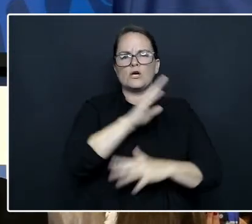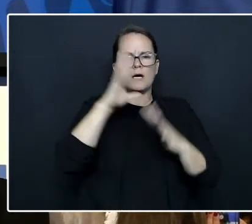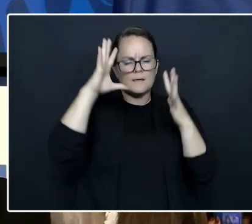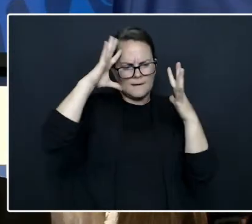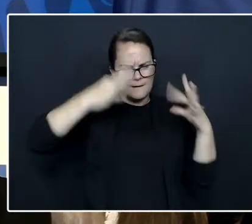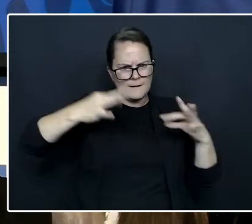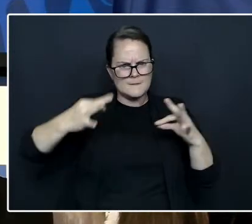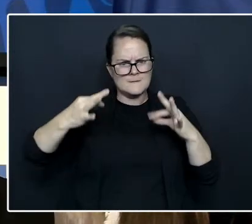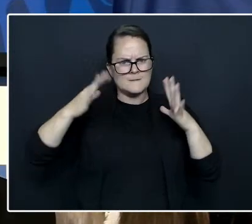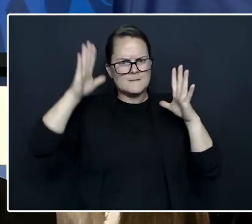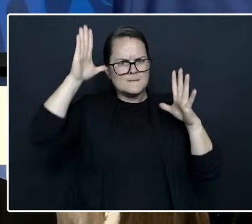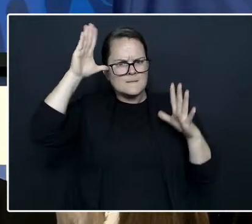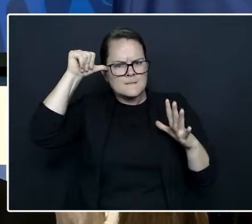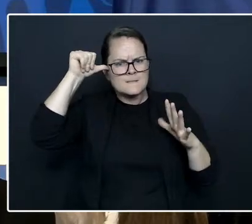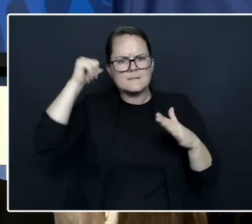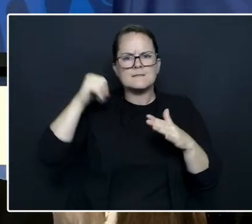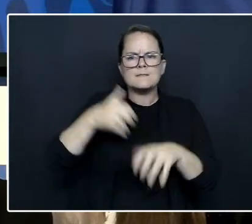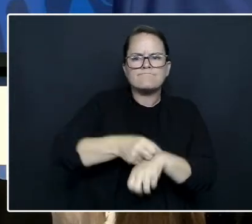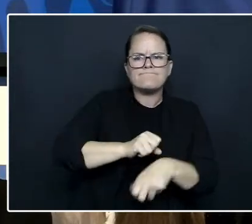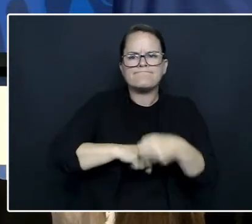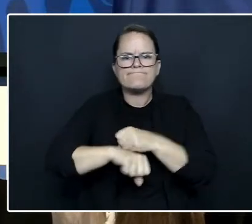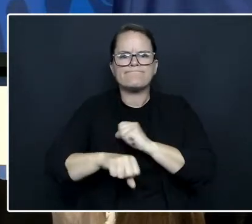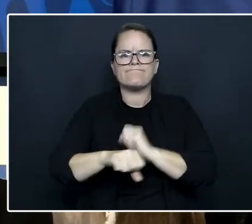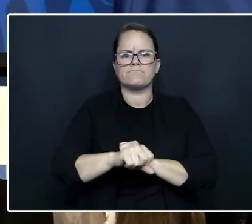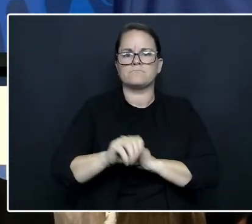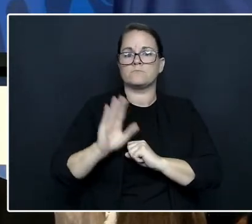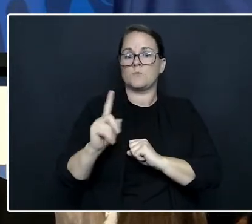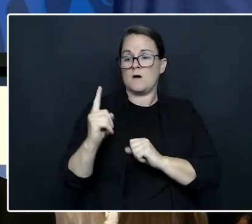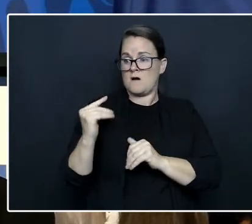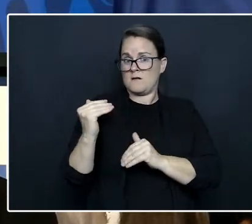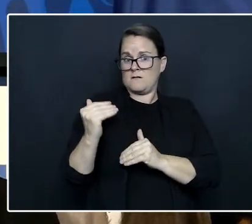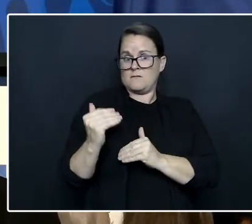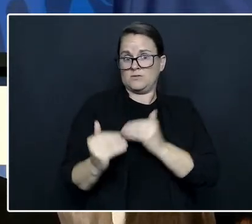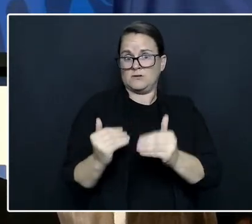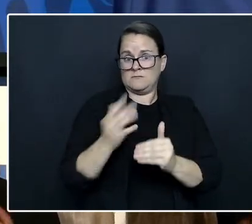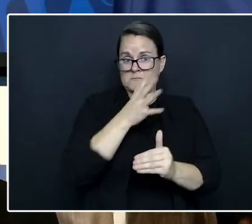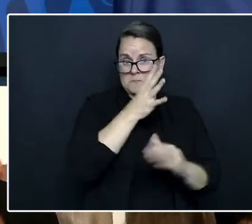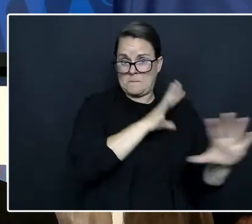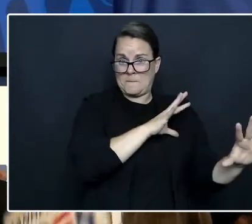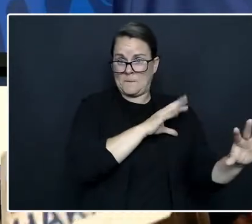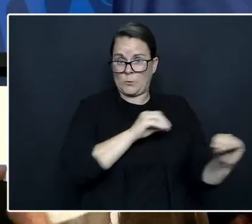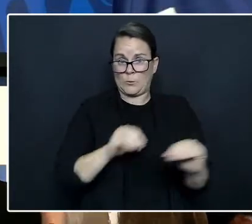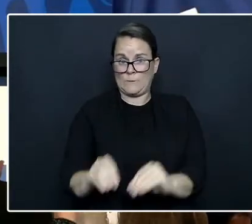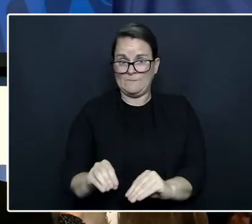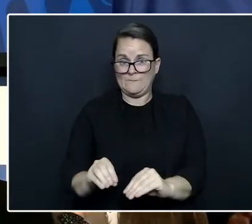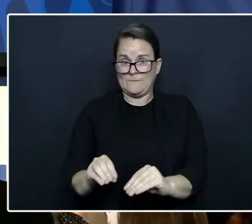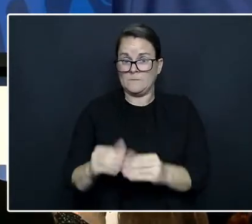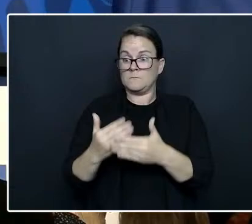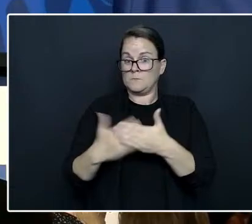generation, I stand before you as Vice President of the United States.